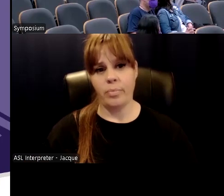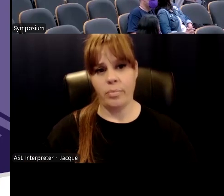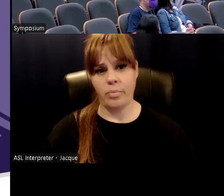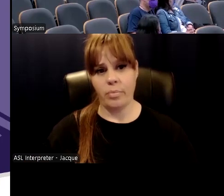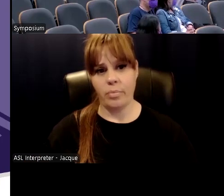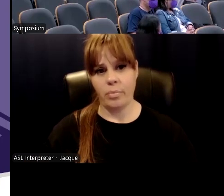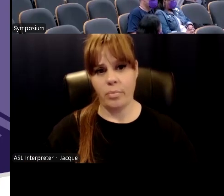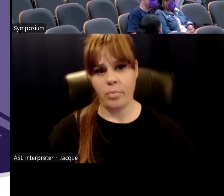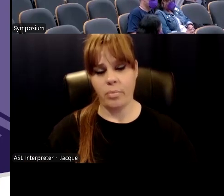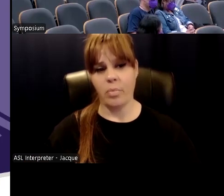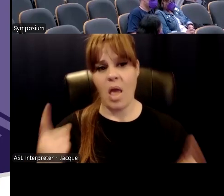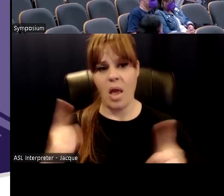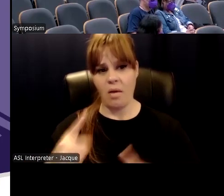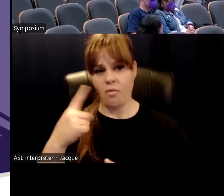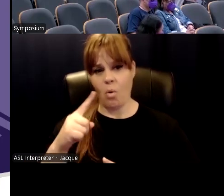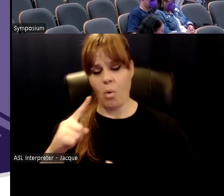4